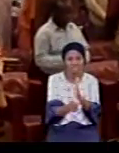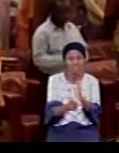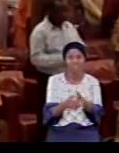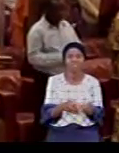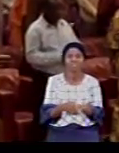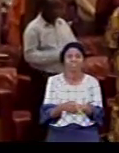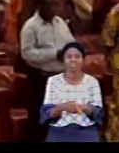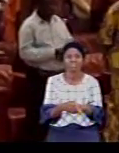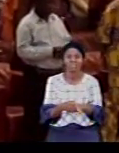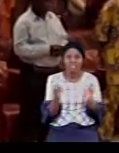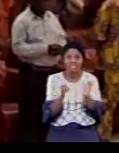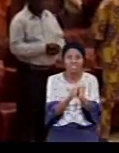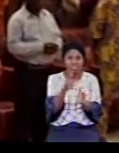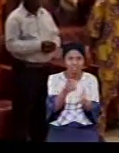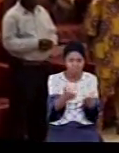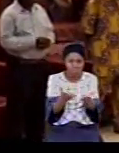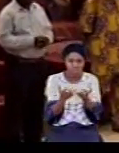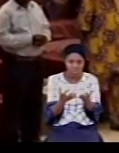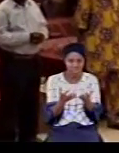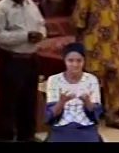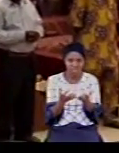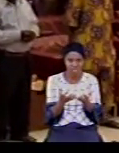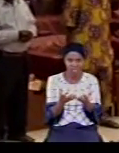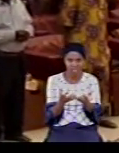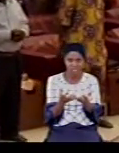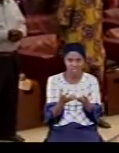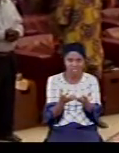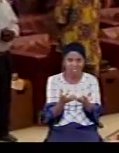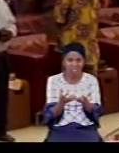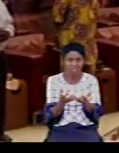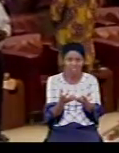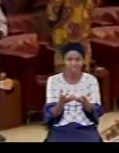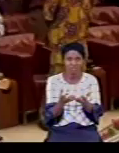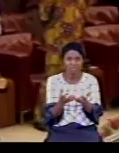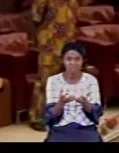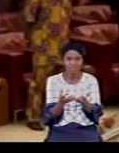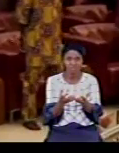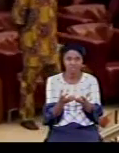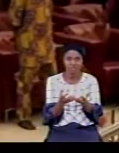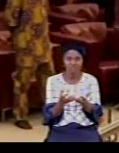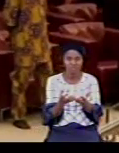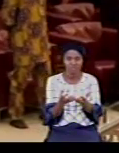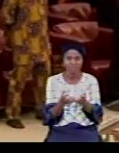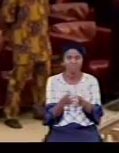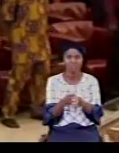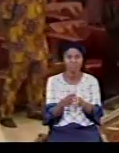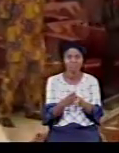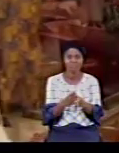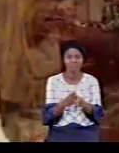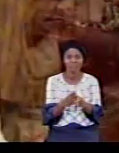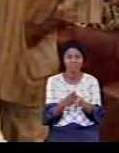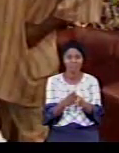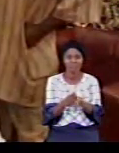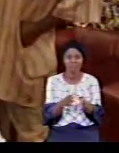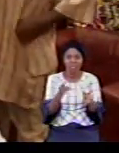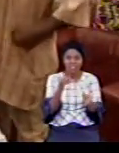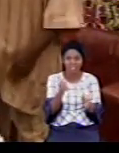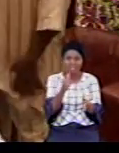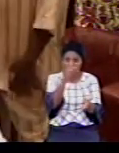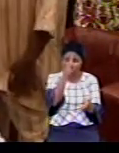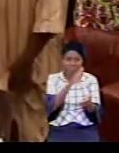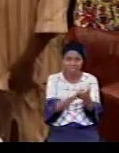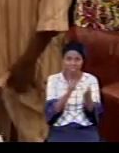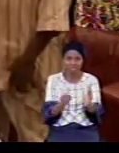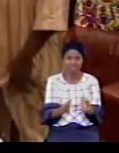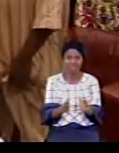that you want to be who the word has painted a believer can be.